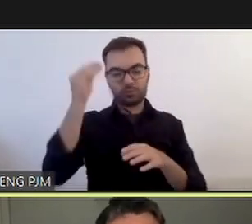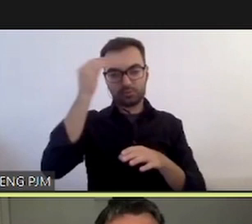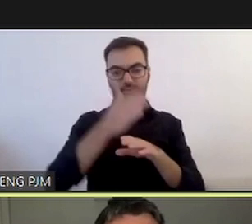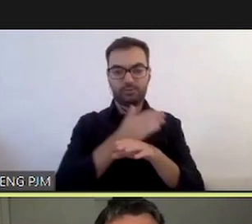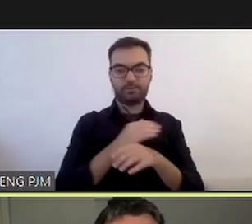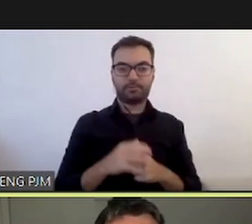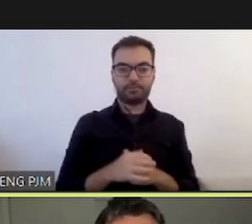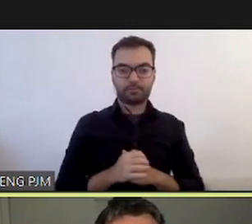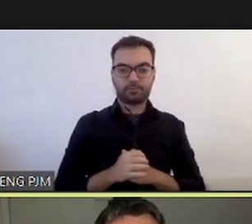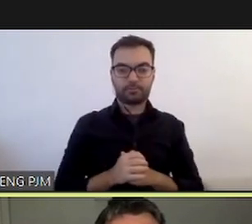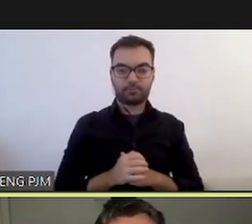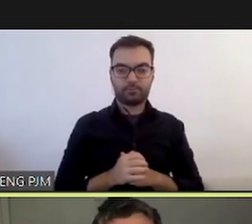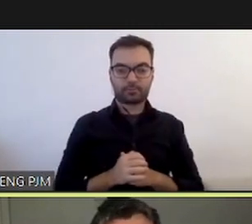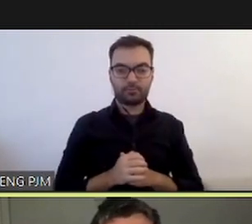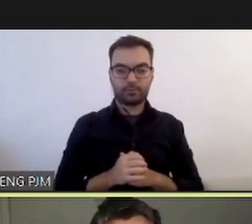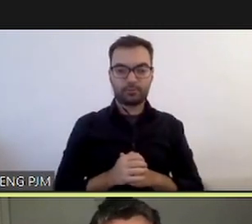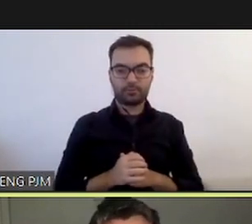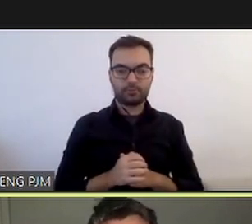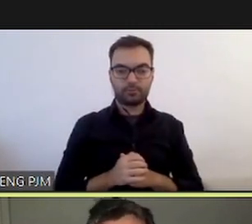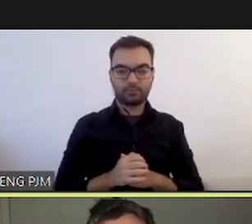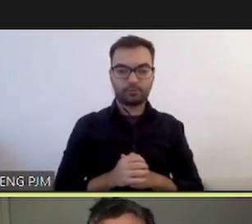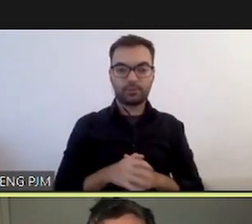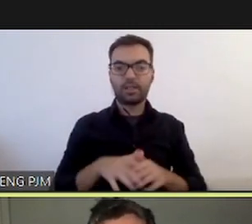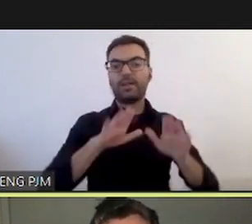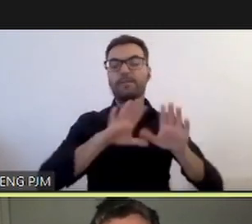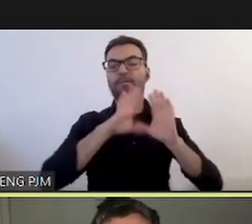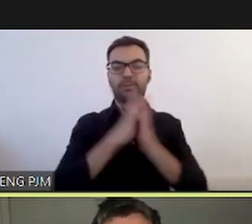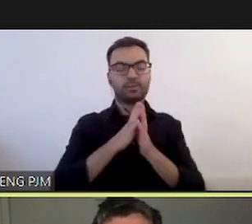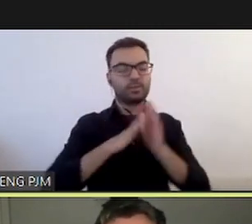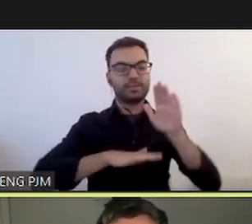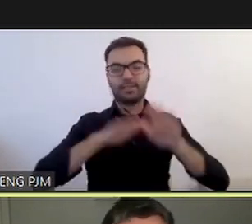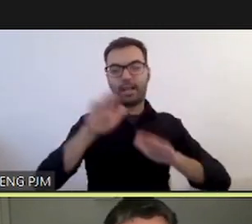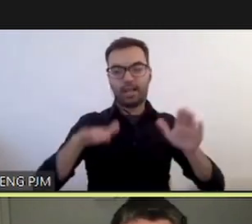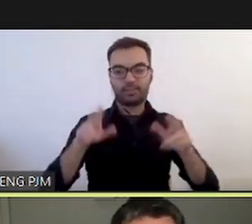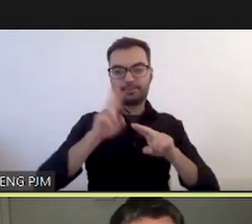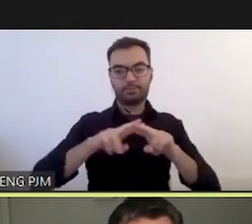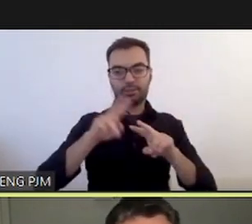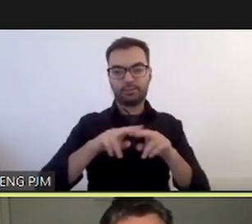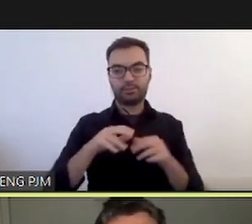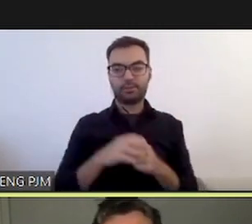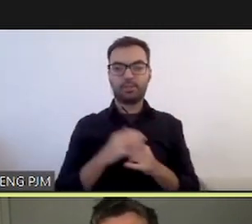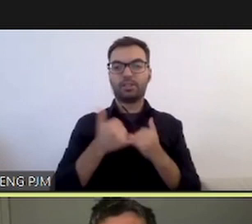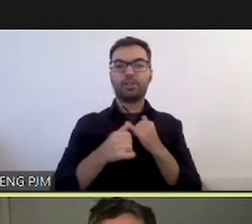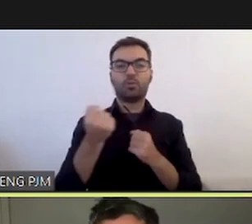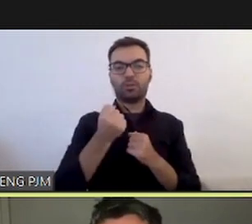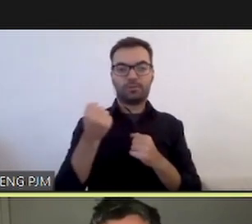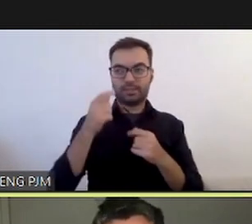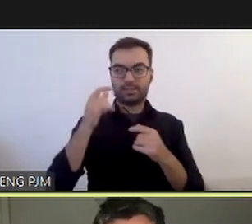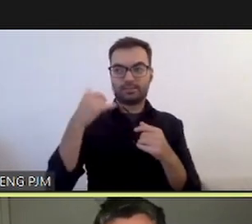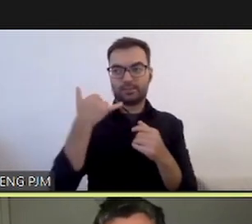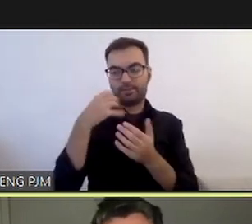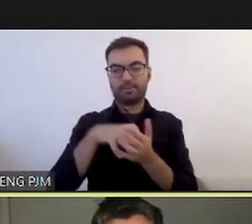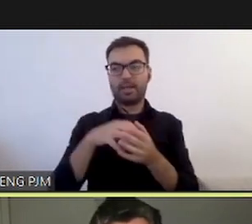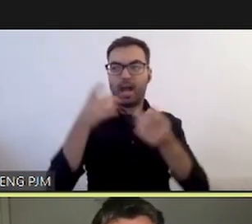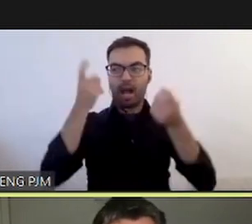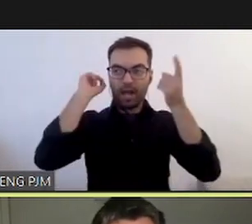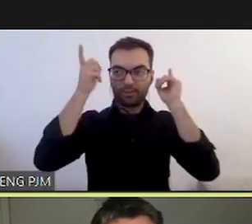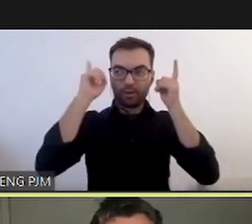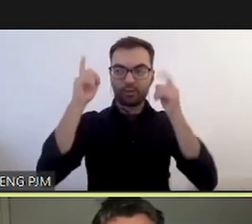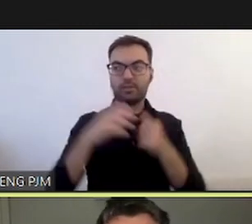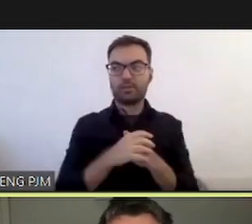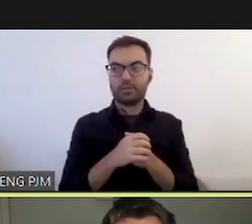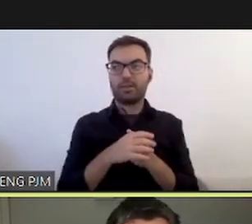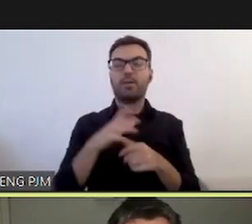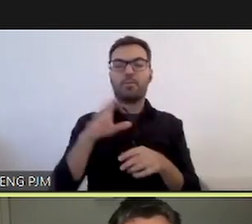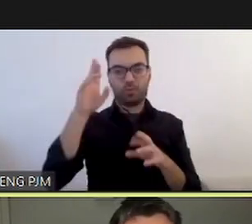different based on the device. So if you're an Android user, you might be familiar with that.